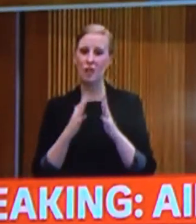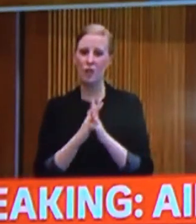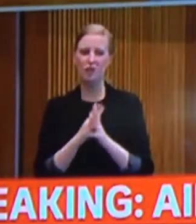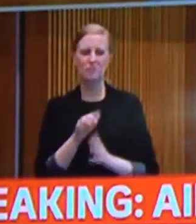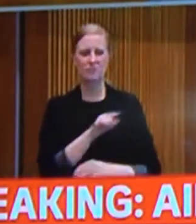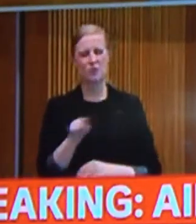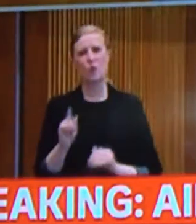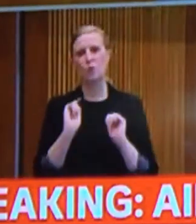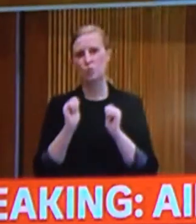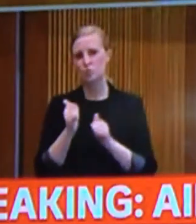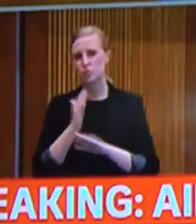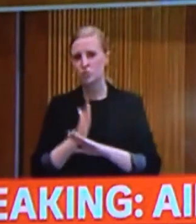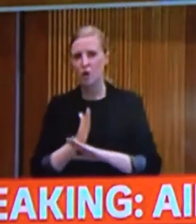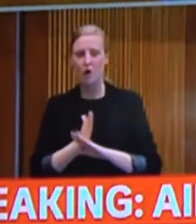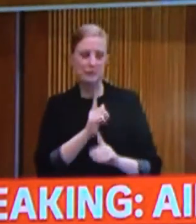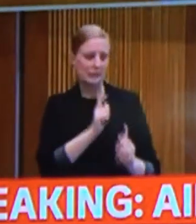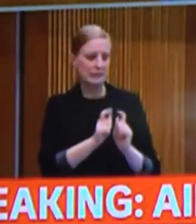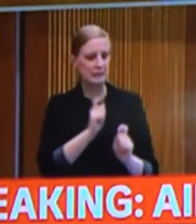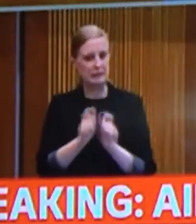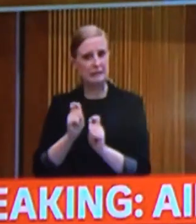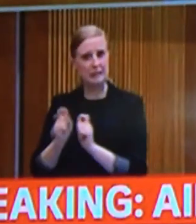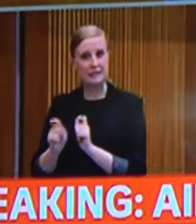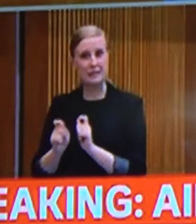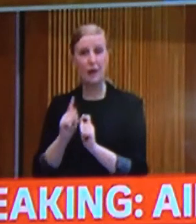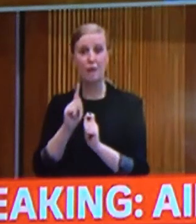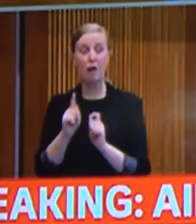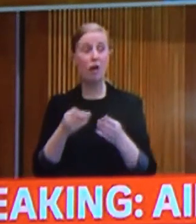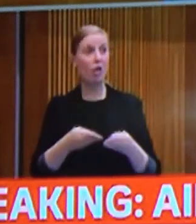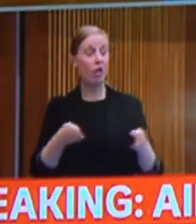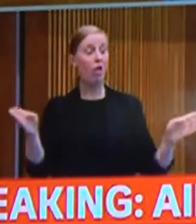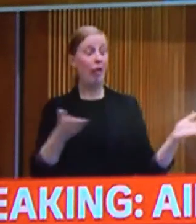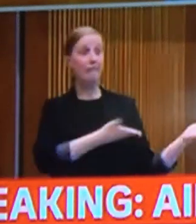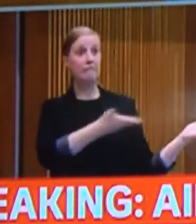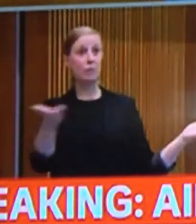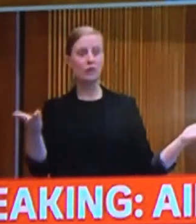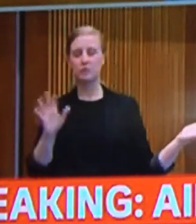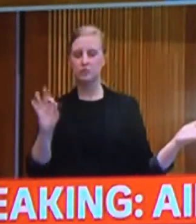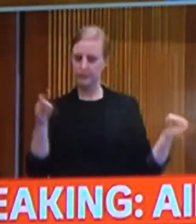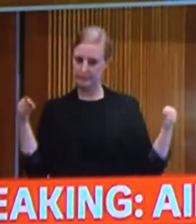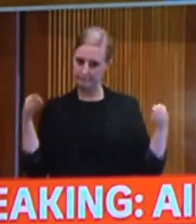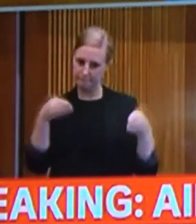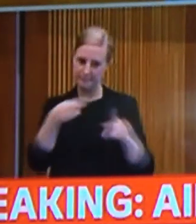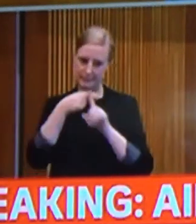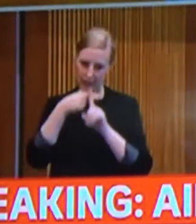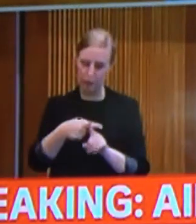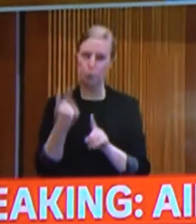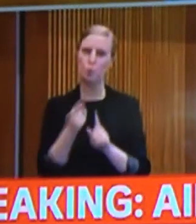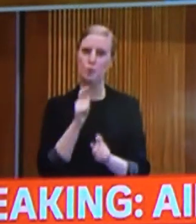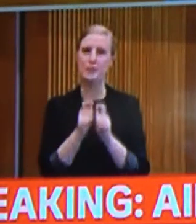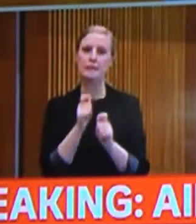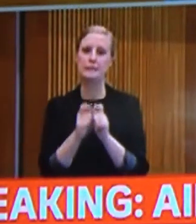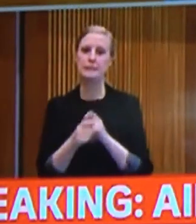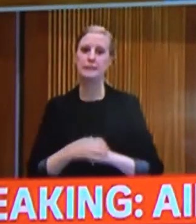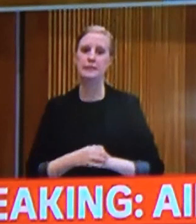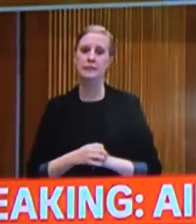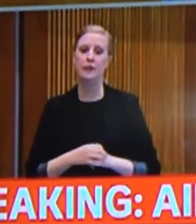on testing. They have focused on the process of contact tracing, and the rules around